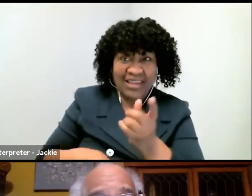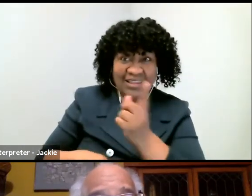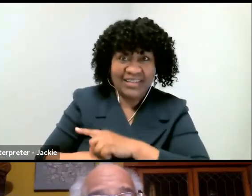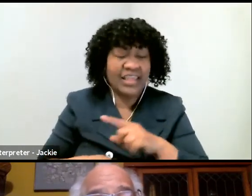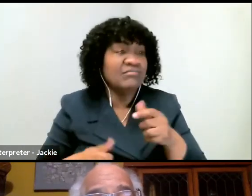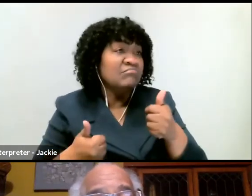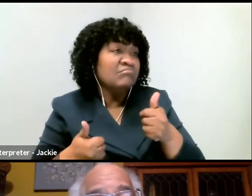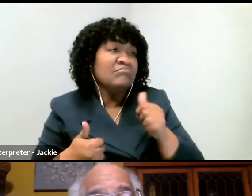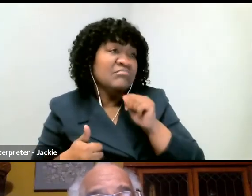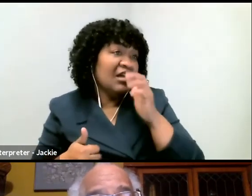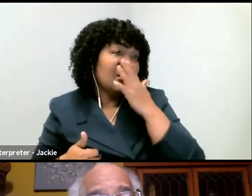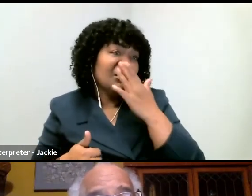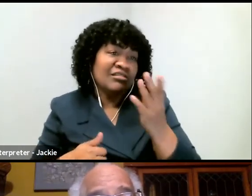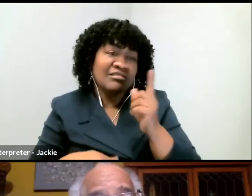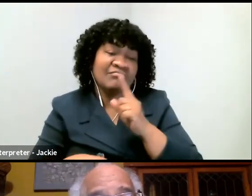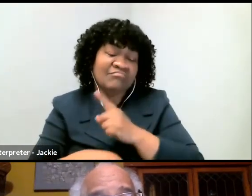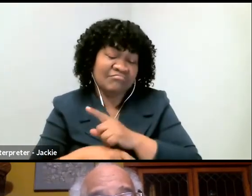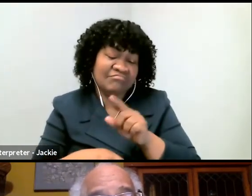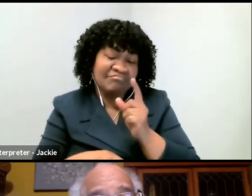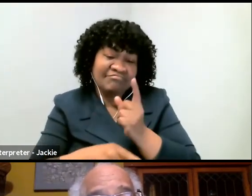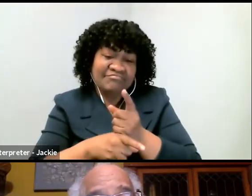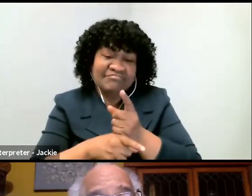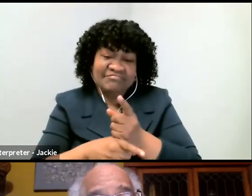good time. It was not a good time. No.